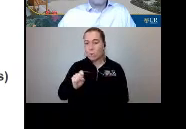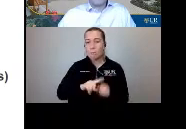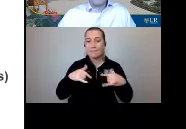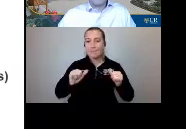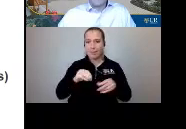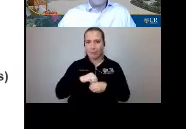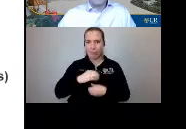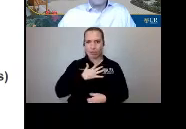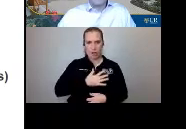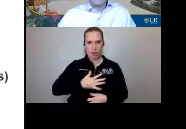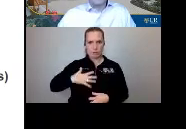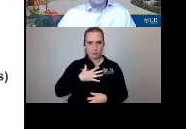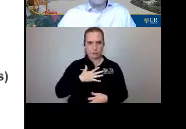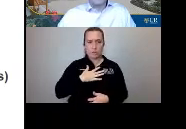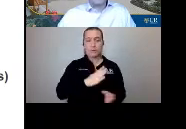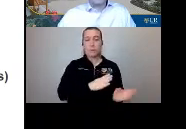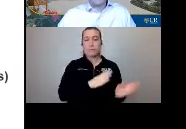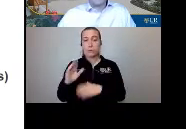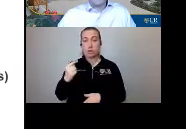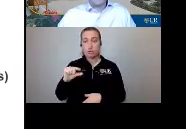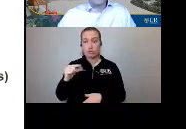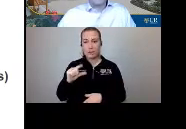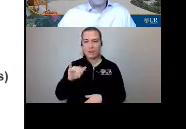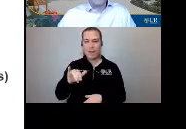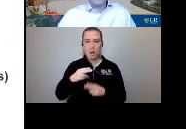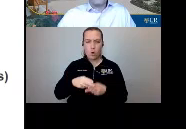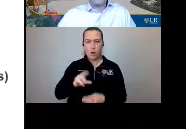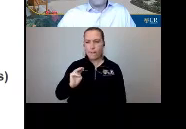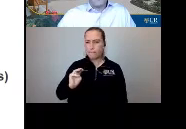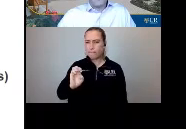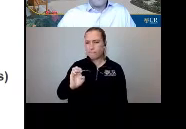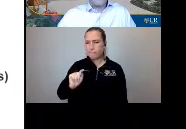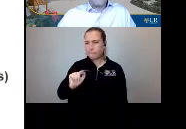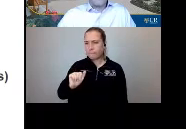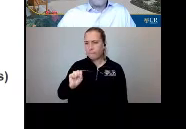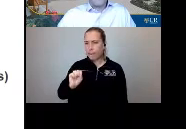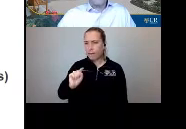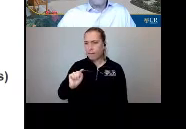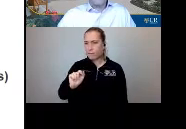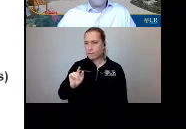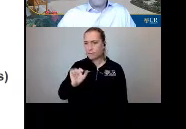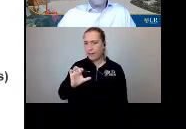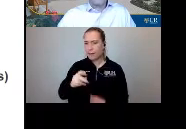box is the metastatic cancers, which have spread more widely. So about half of all